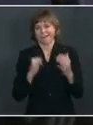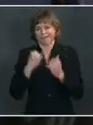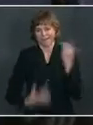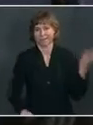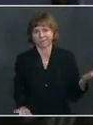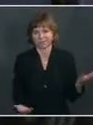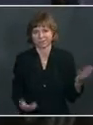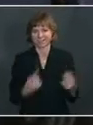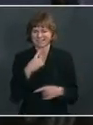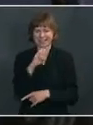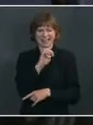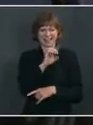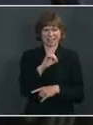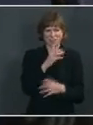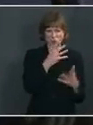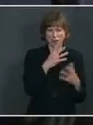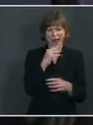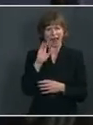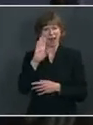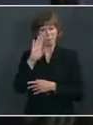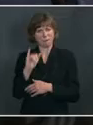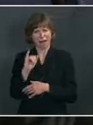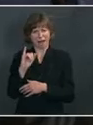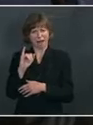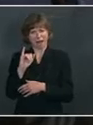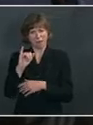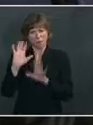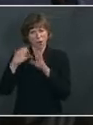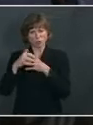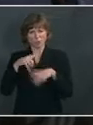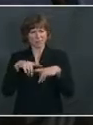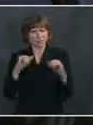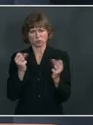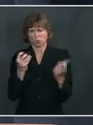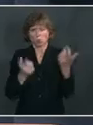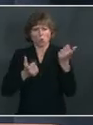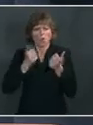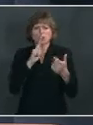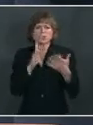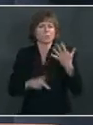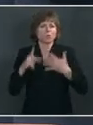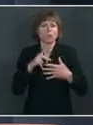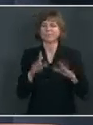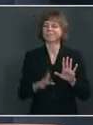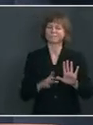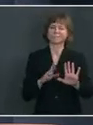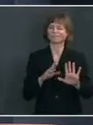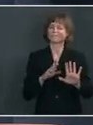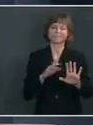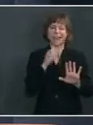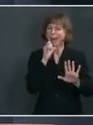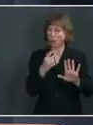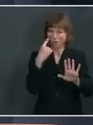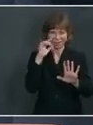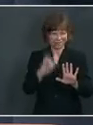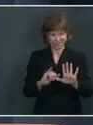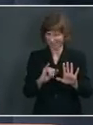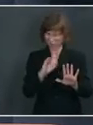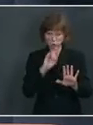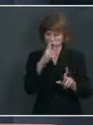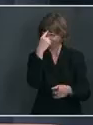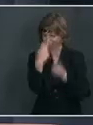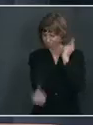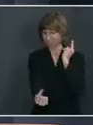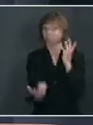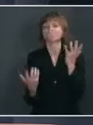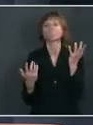the speed you want and the bipartisanship at the same time. So which is the priority? I don't think that's true. We'd refute that notion.